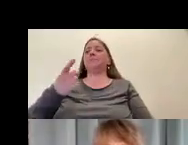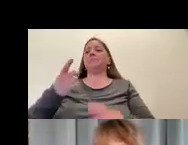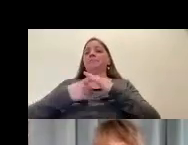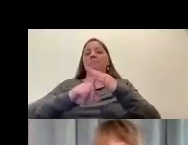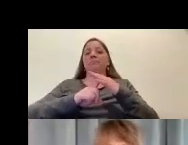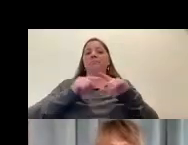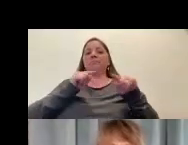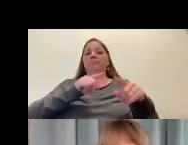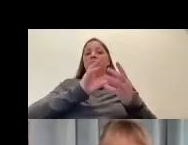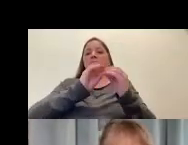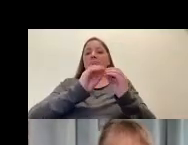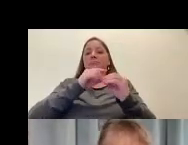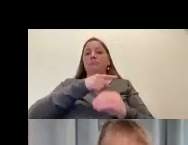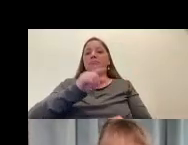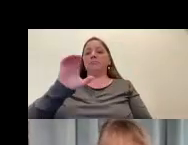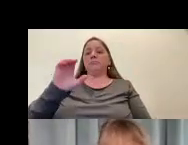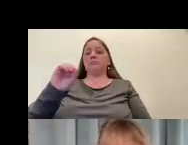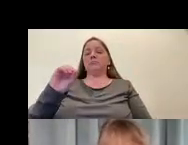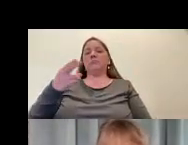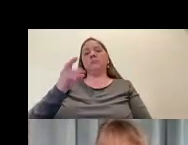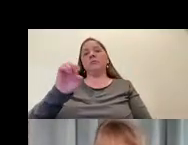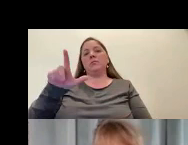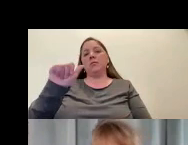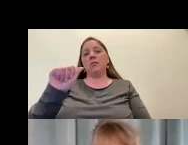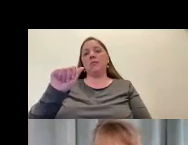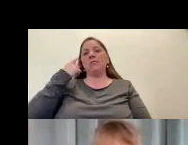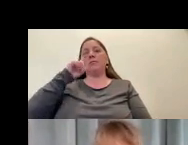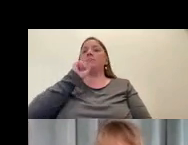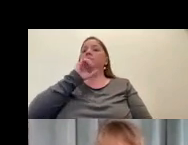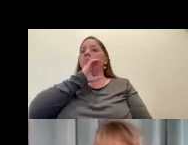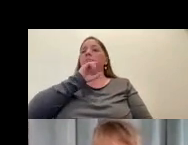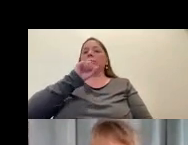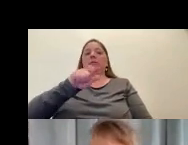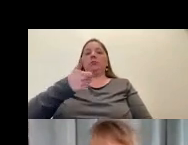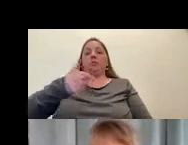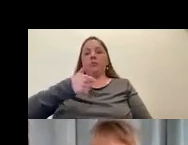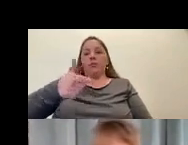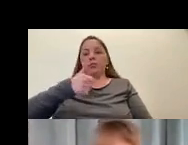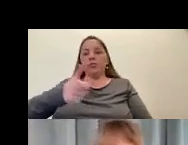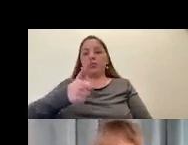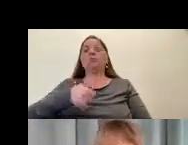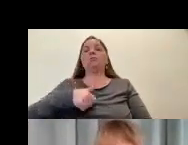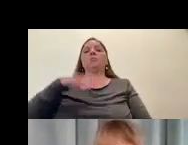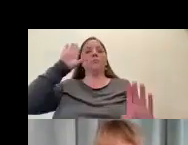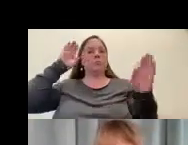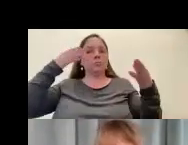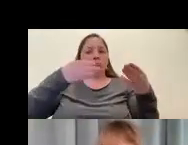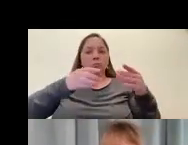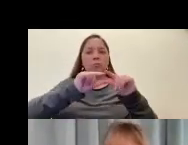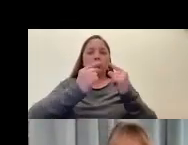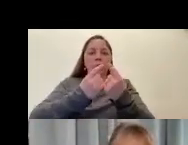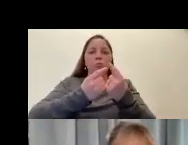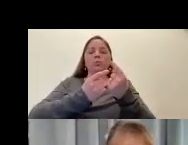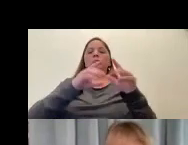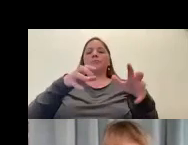Coachella Valley with individual seniors who needed transportation. And after all focus groups and meetings,